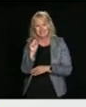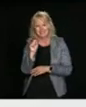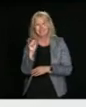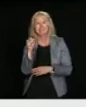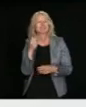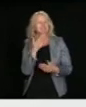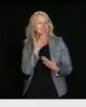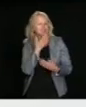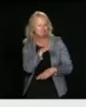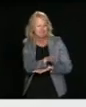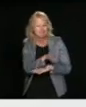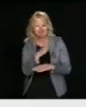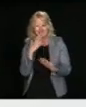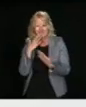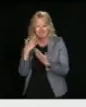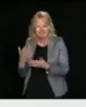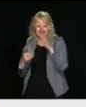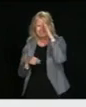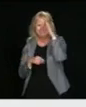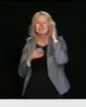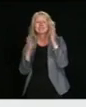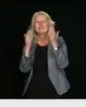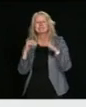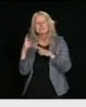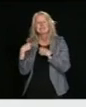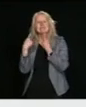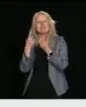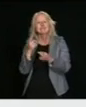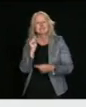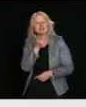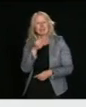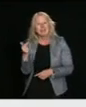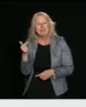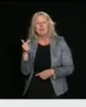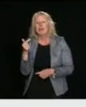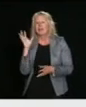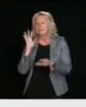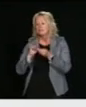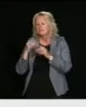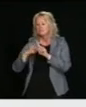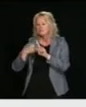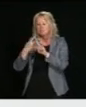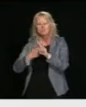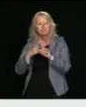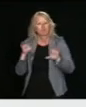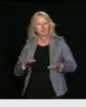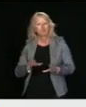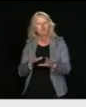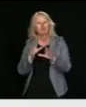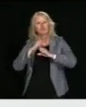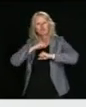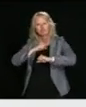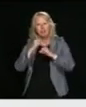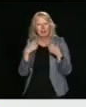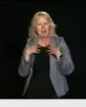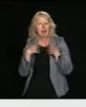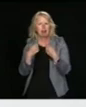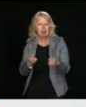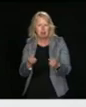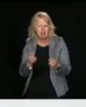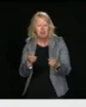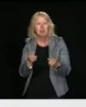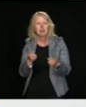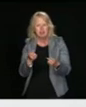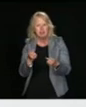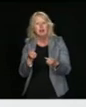the past several months, our government has been doing whatever it takes to protect the health of Canadians and the Canadian economy.